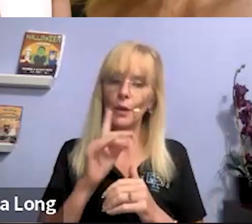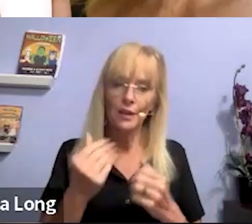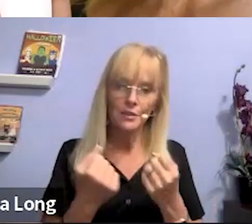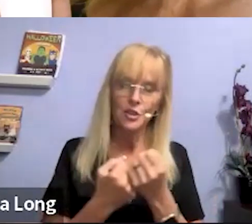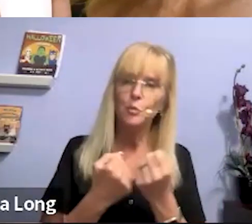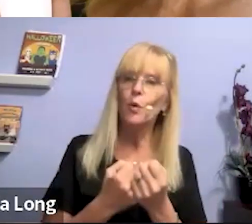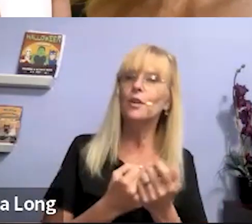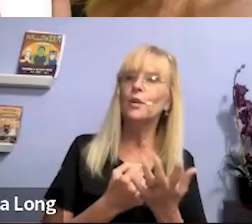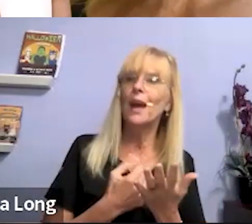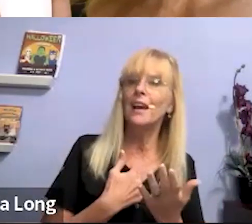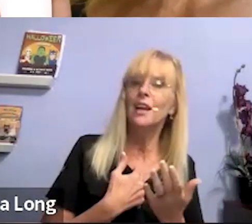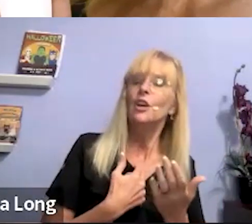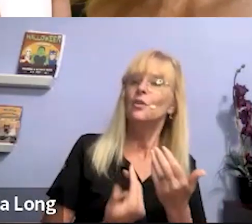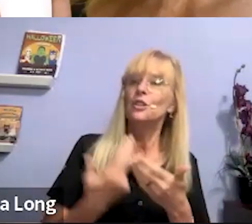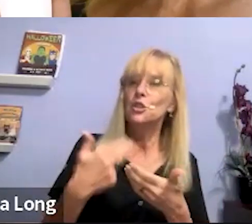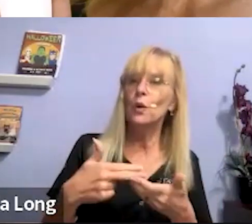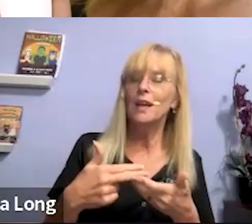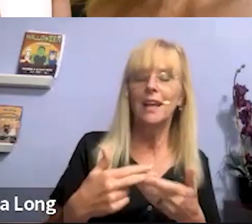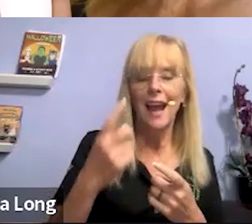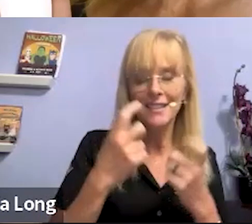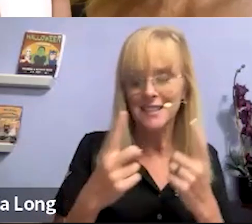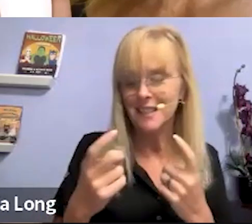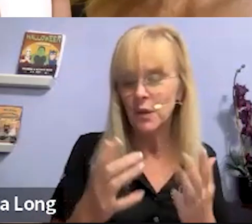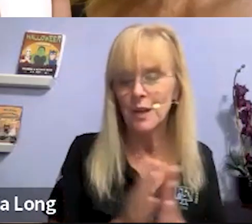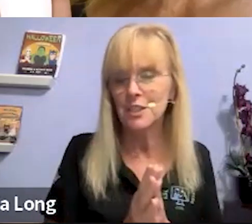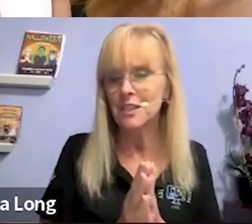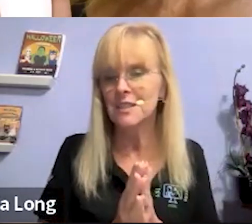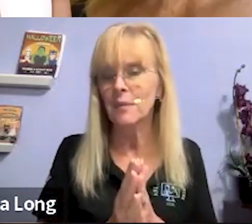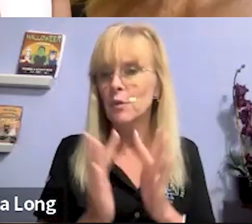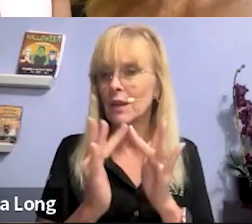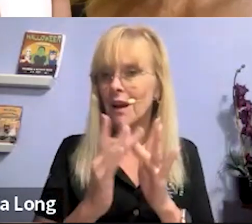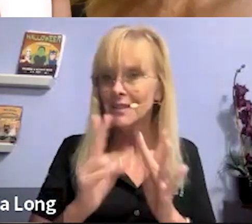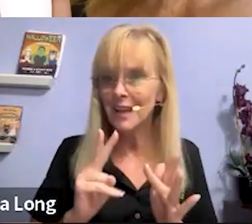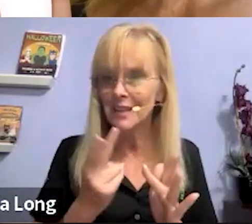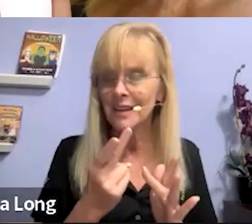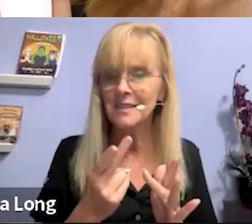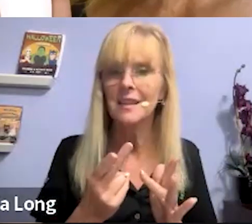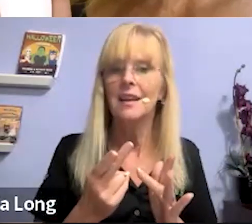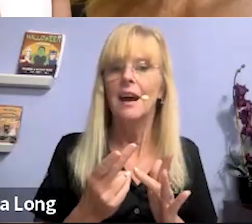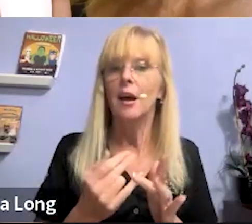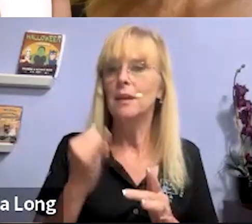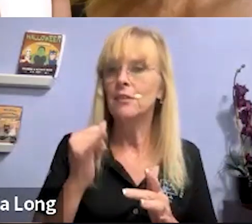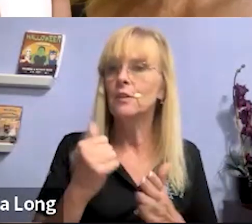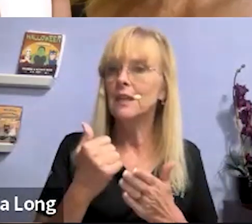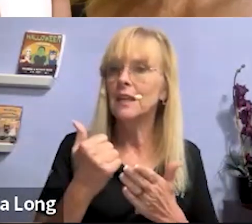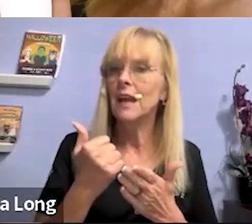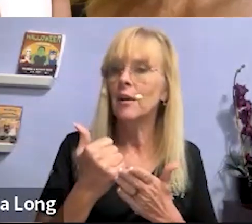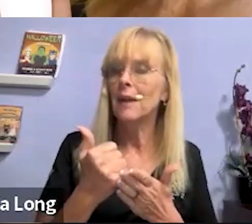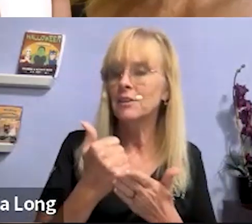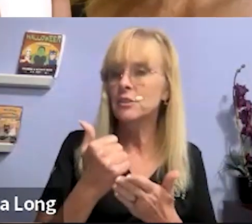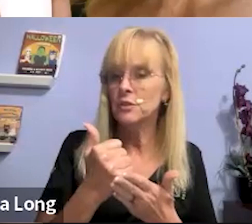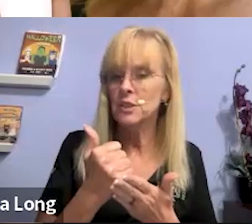ASLTeachingResources.com. We are here to support you, and you can join and ask us any questions. You can contact us if you're